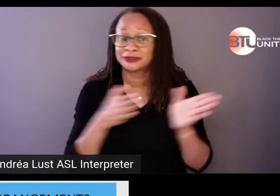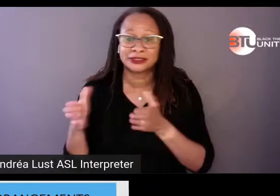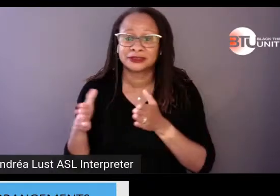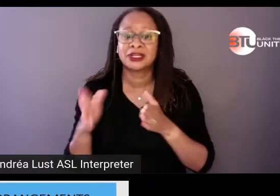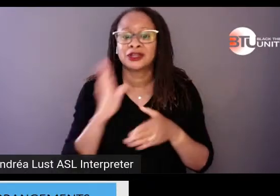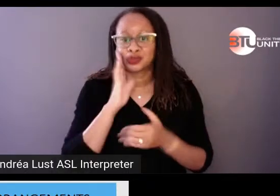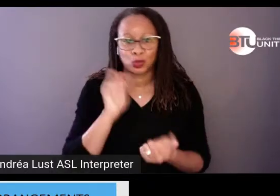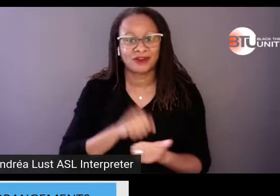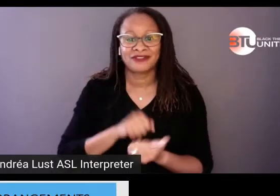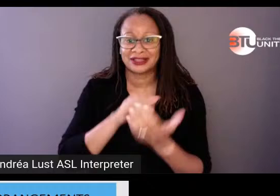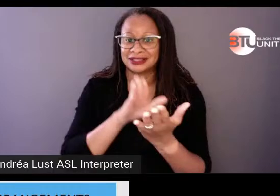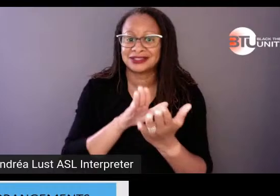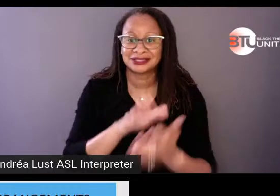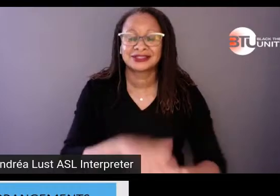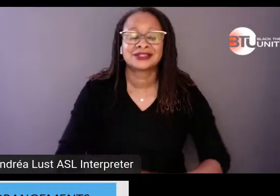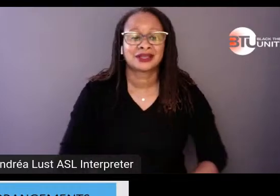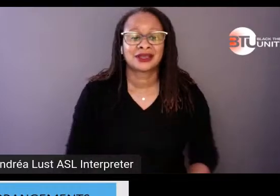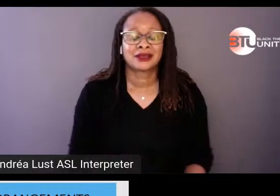face.